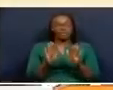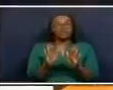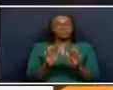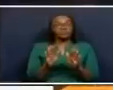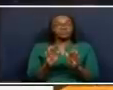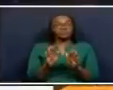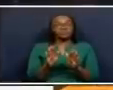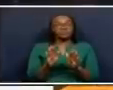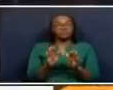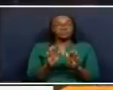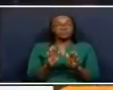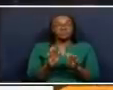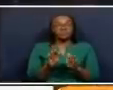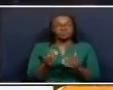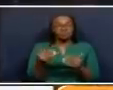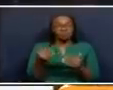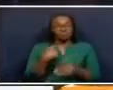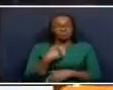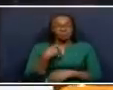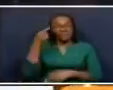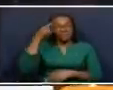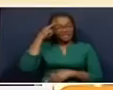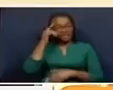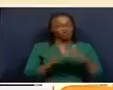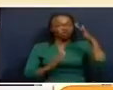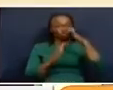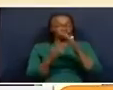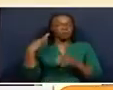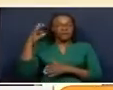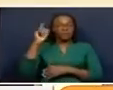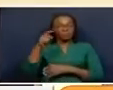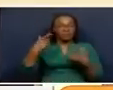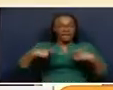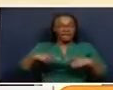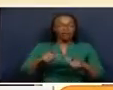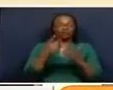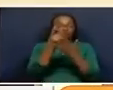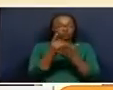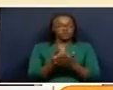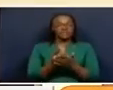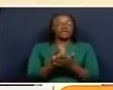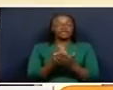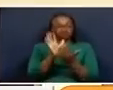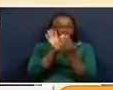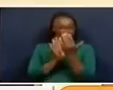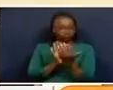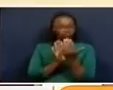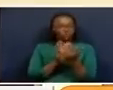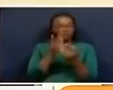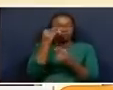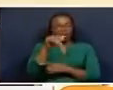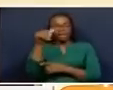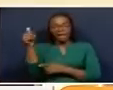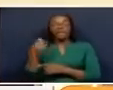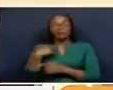has said, is that I think that the key candidates must be allowed to debate one-on-one. Because the others, and I respect them,